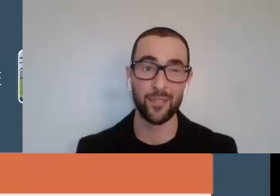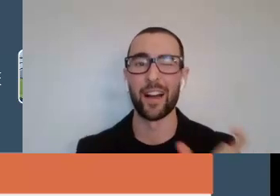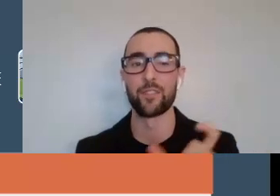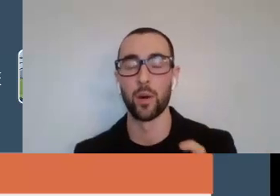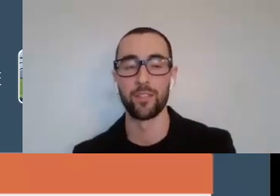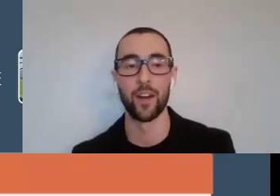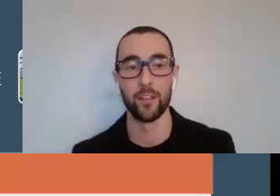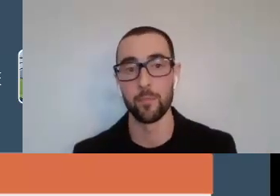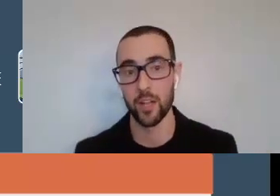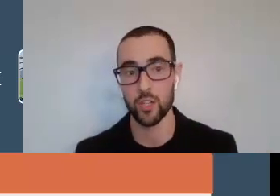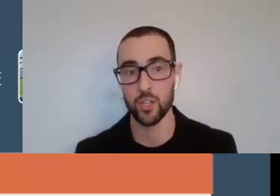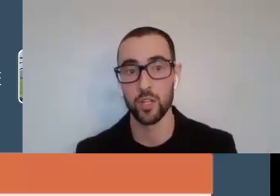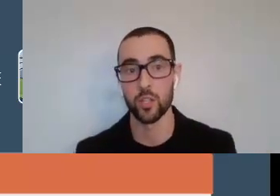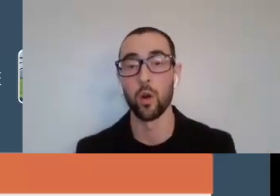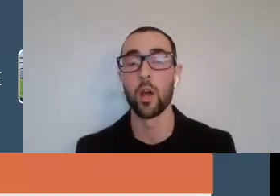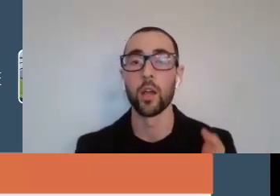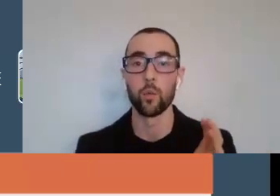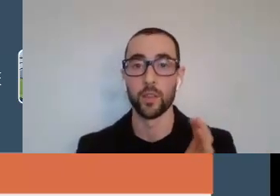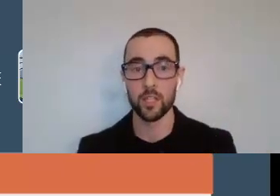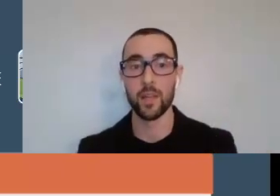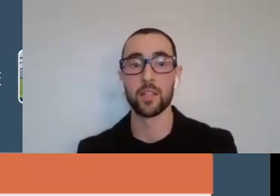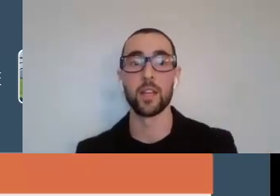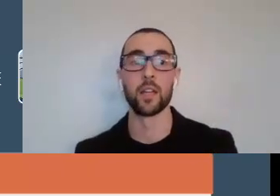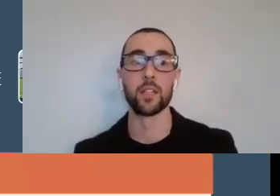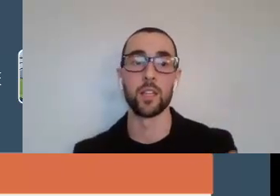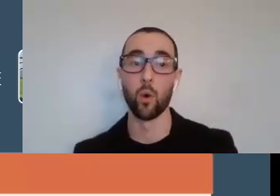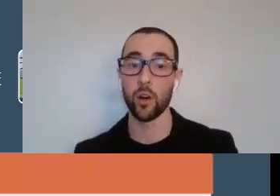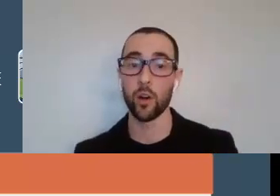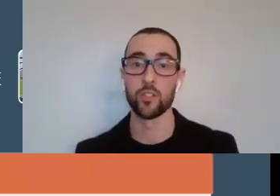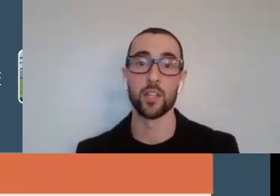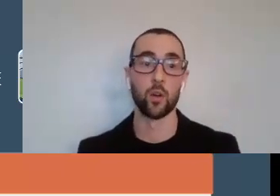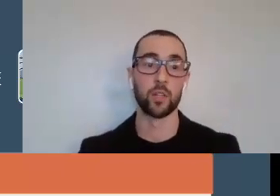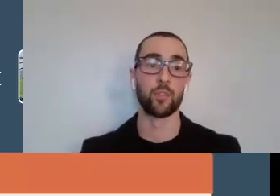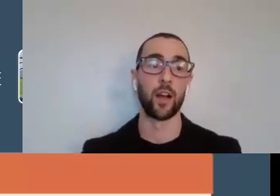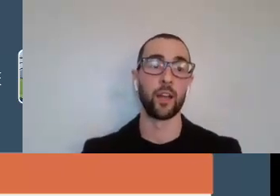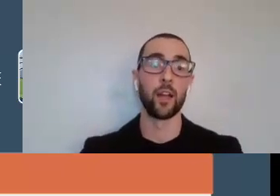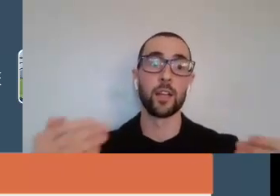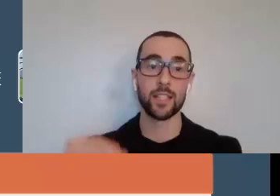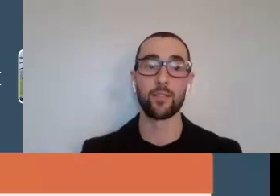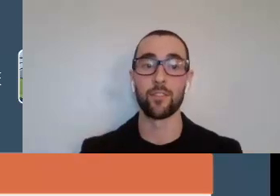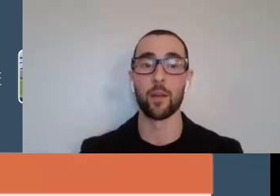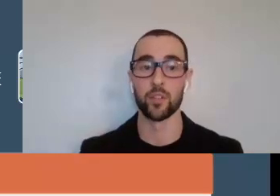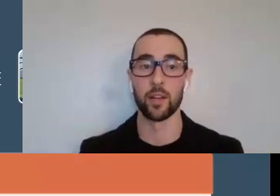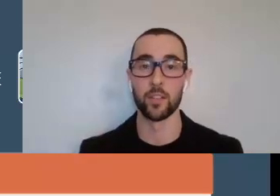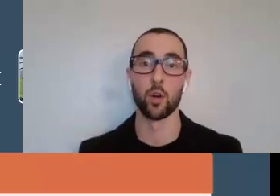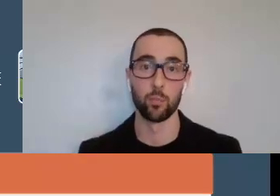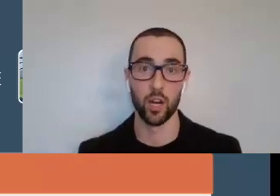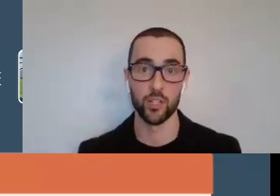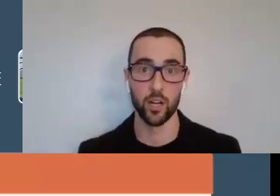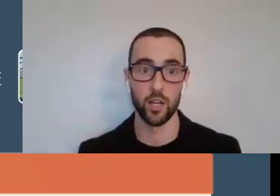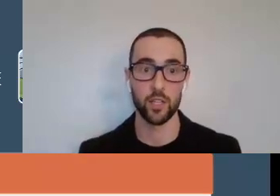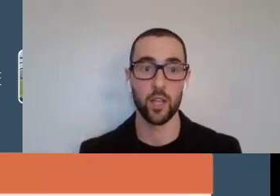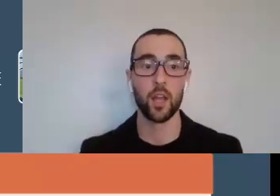a 75-25 match. So what this means is the awarding agency is going to provide 75% of the